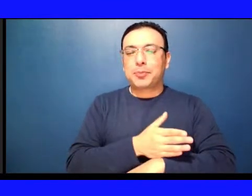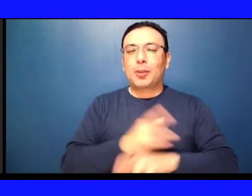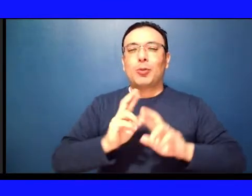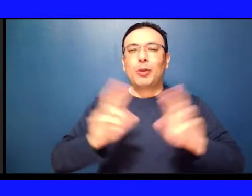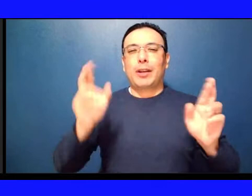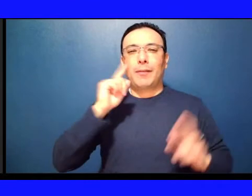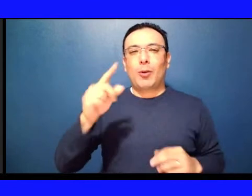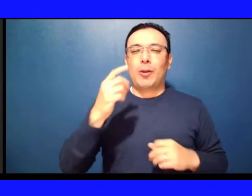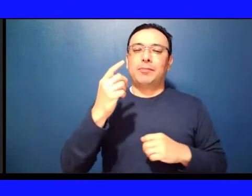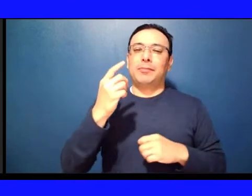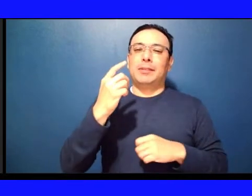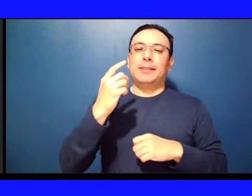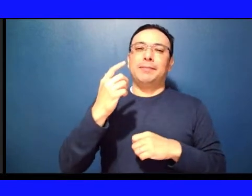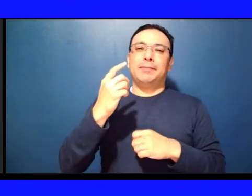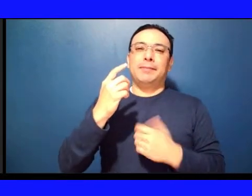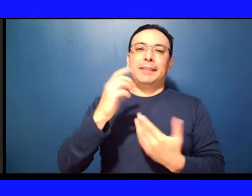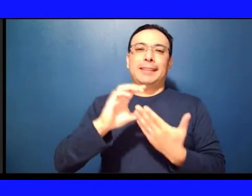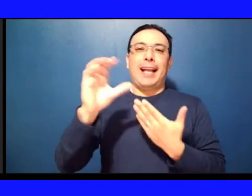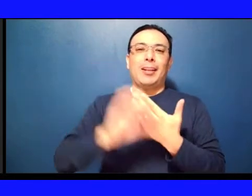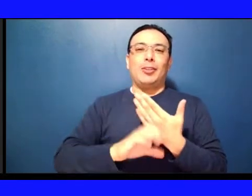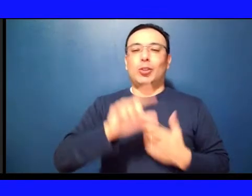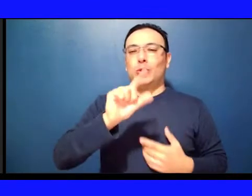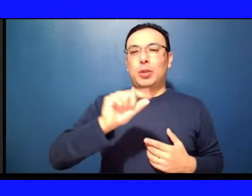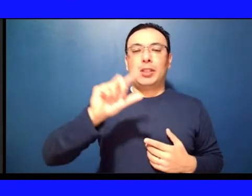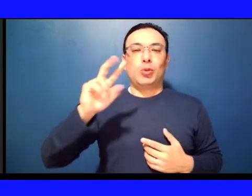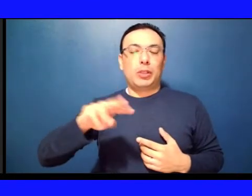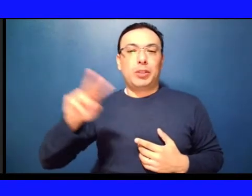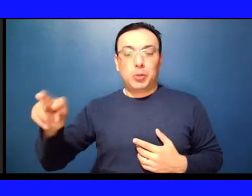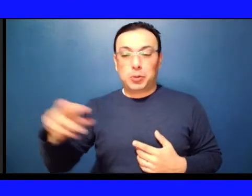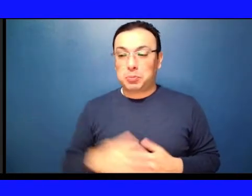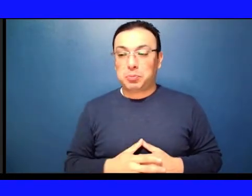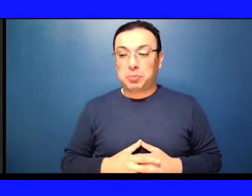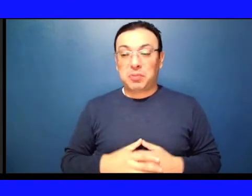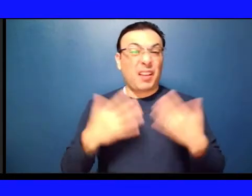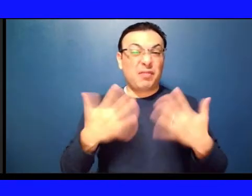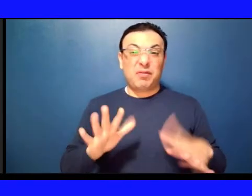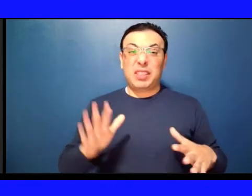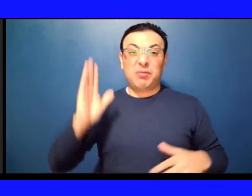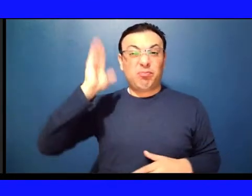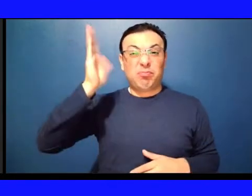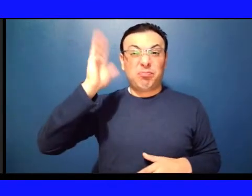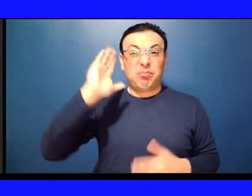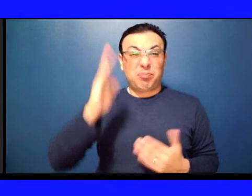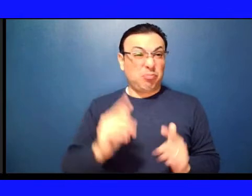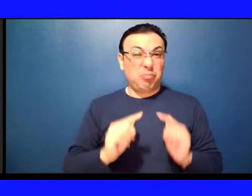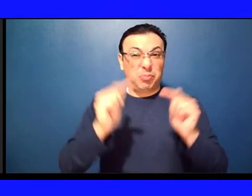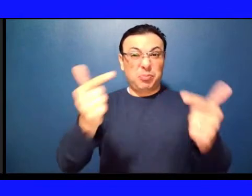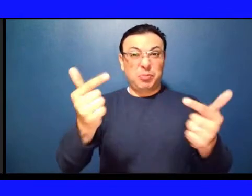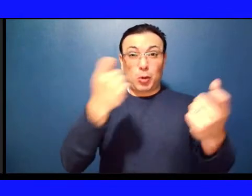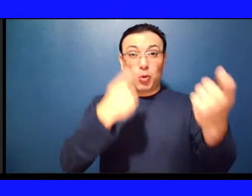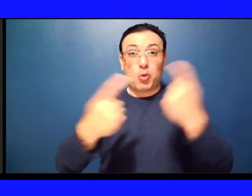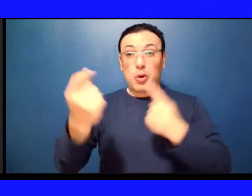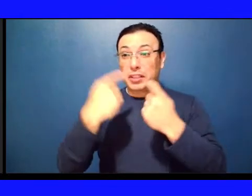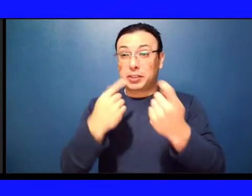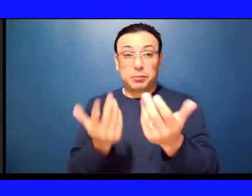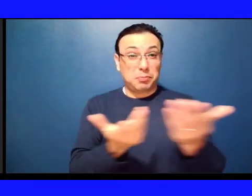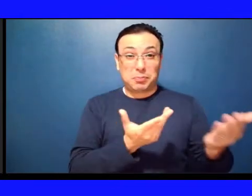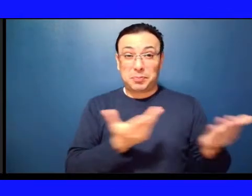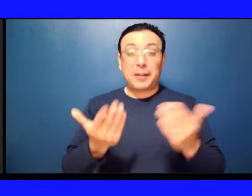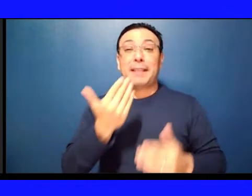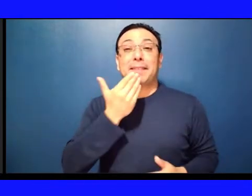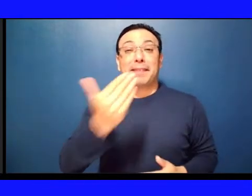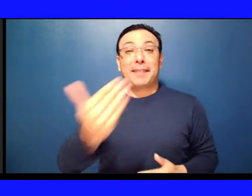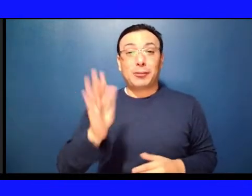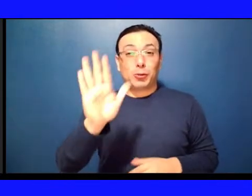have any questions. Thanks for the report. Thank you. Dr. Allen? No questions, thank you. Thank you.